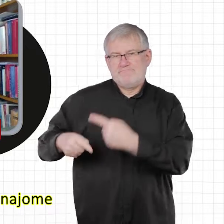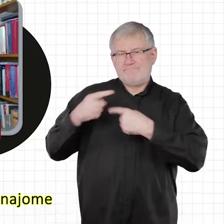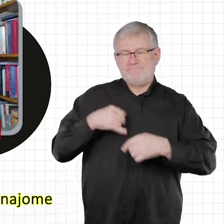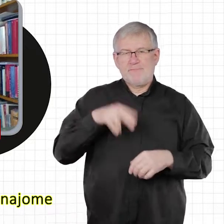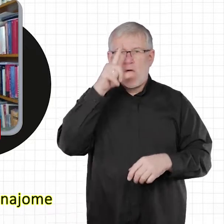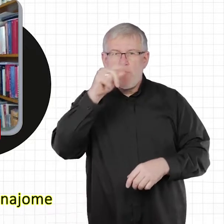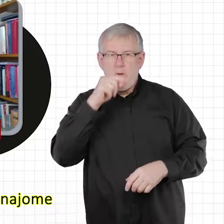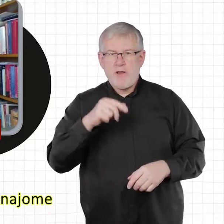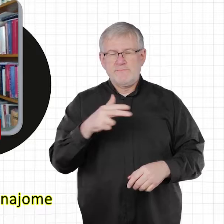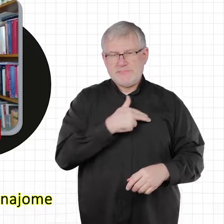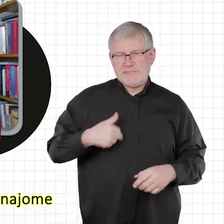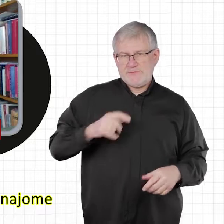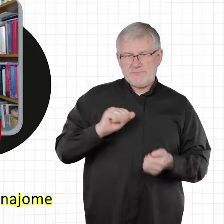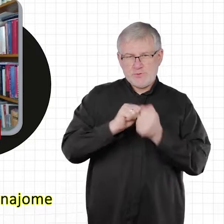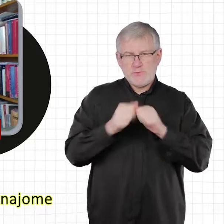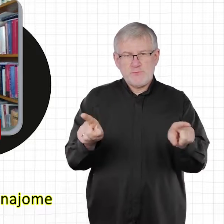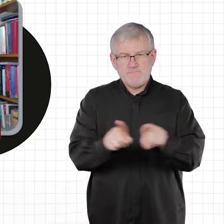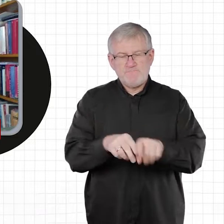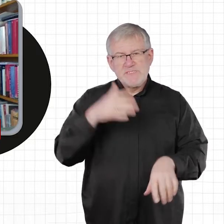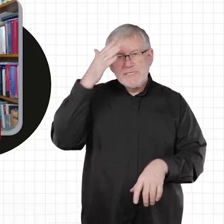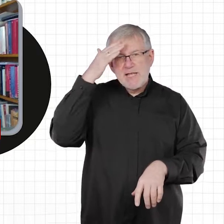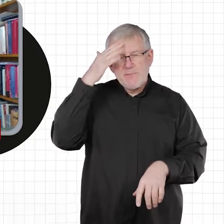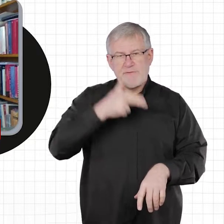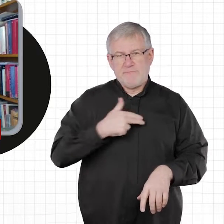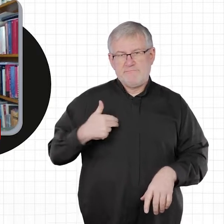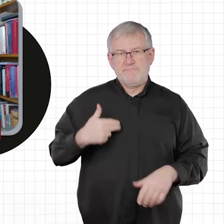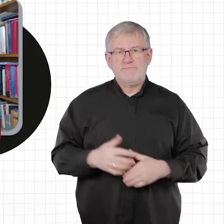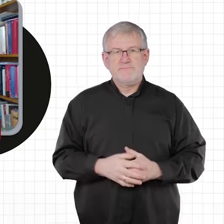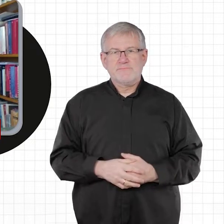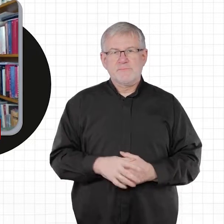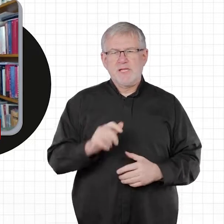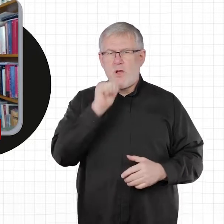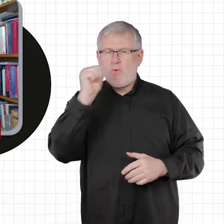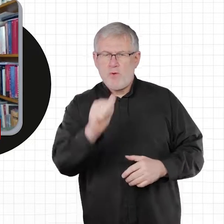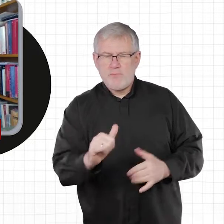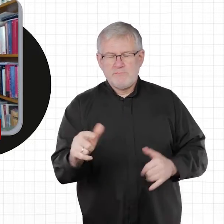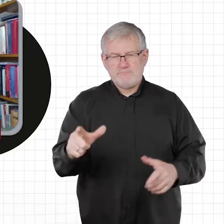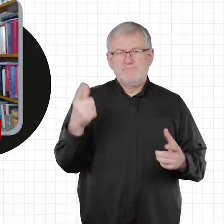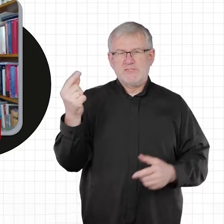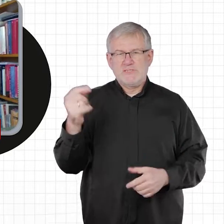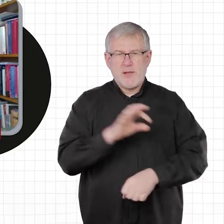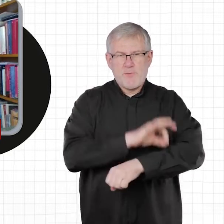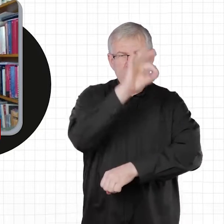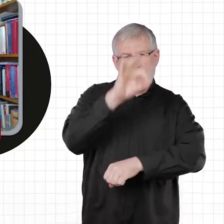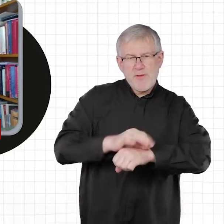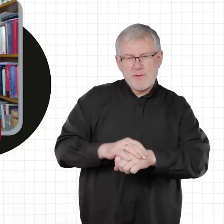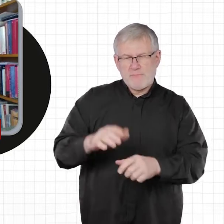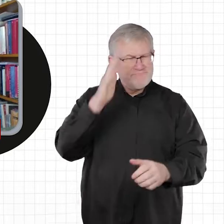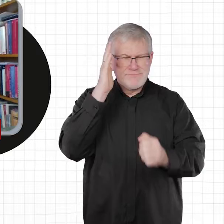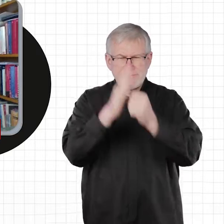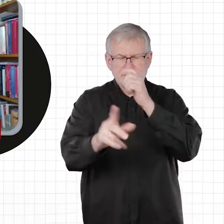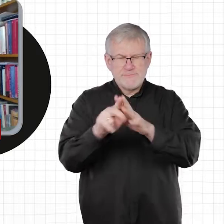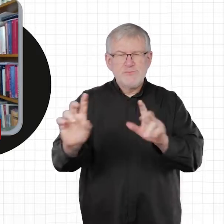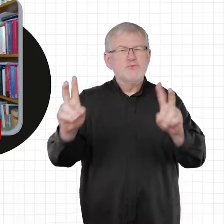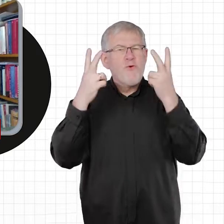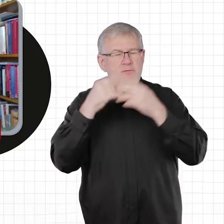are all from Opole, but we have also friends from our Europe partner from Iceland. And maybe we can